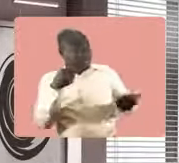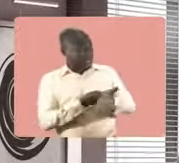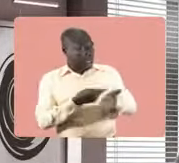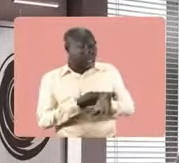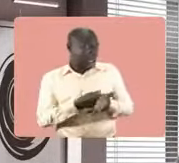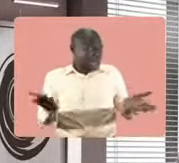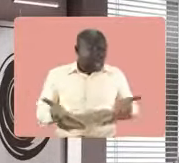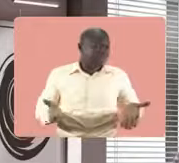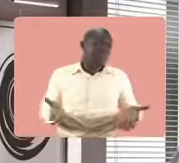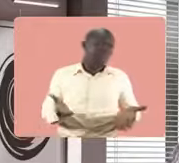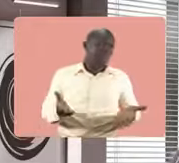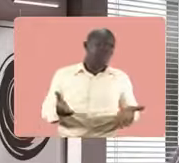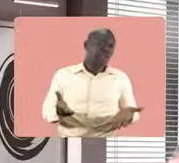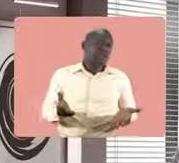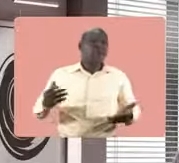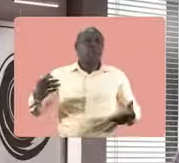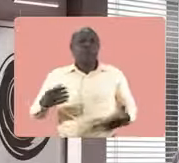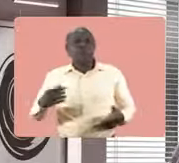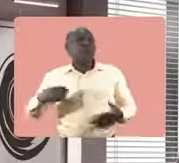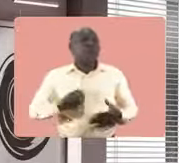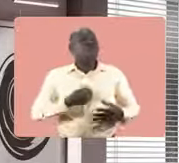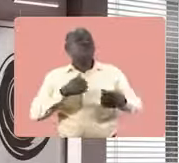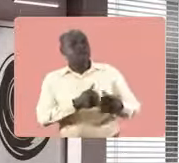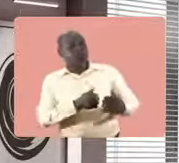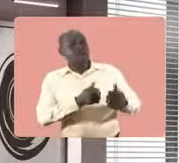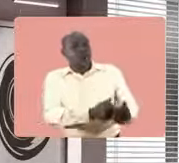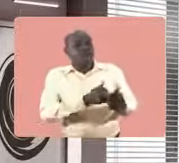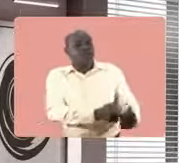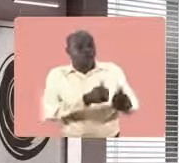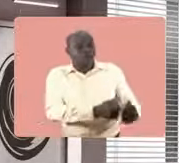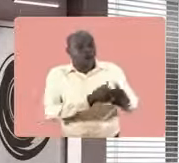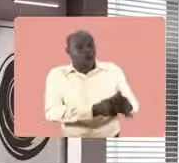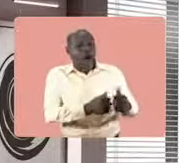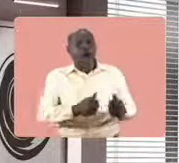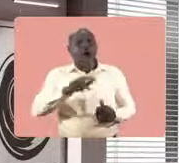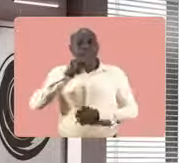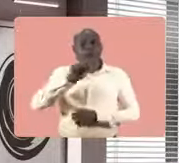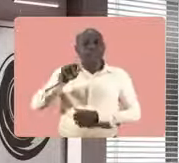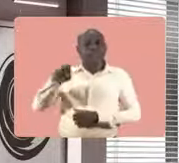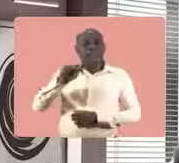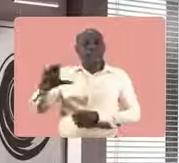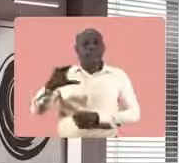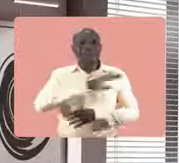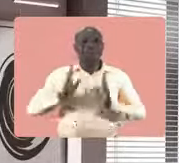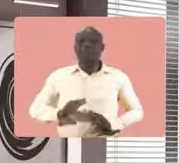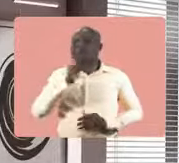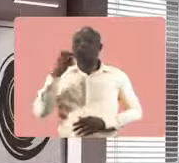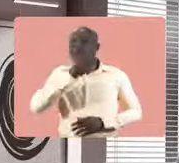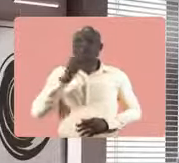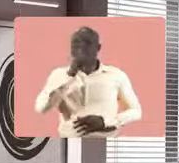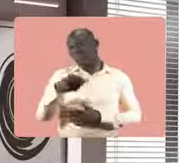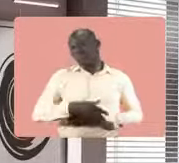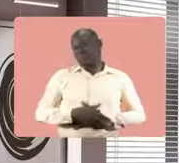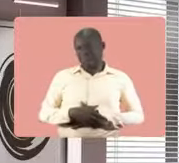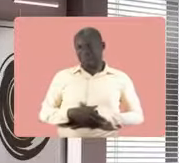mu ye di NDC ani MPP achia ma ene akristofo mpo enka nokre